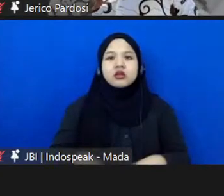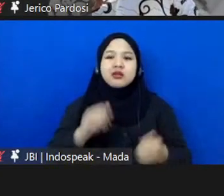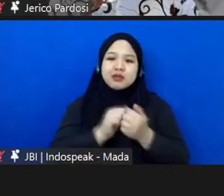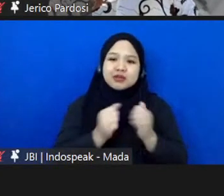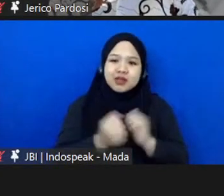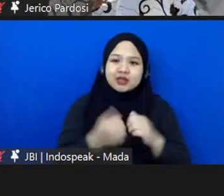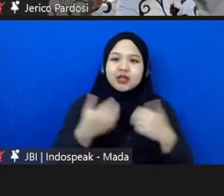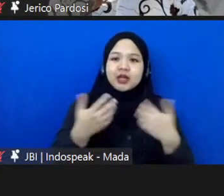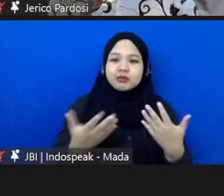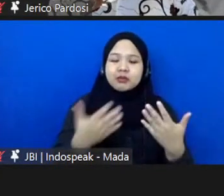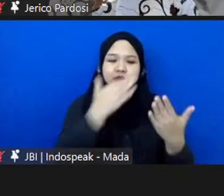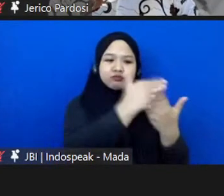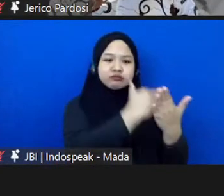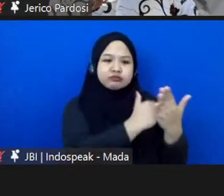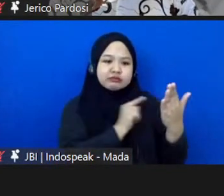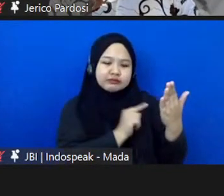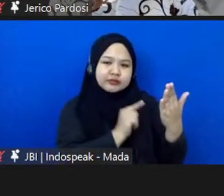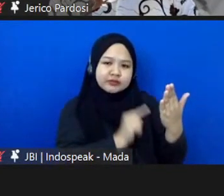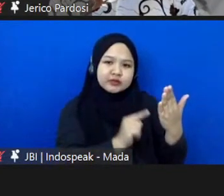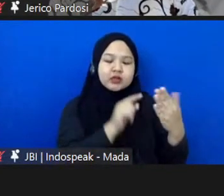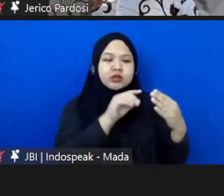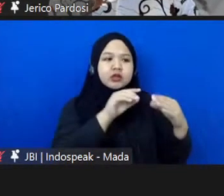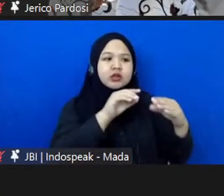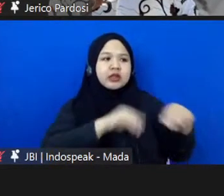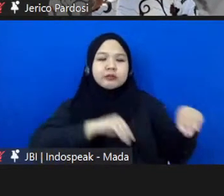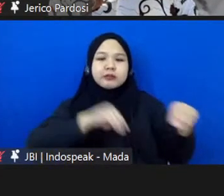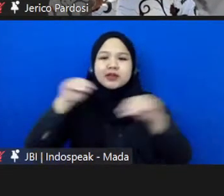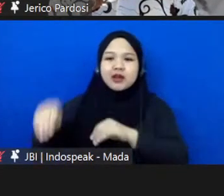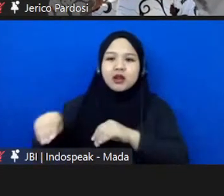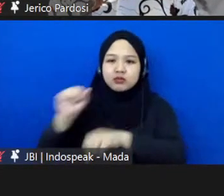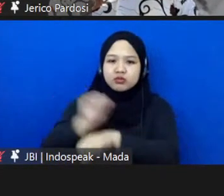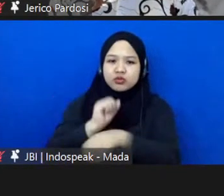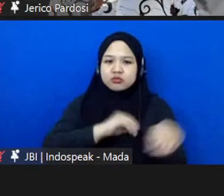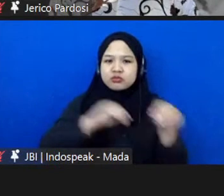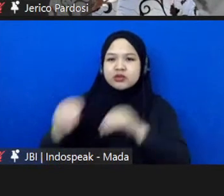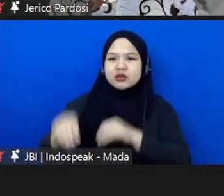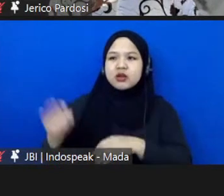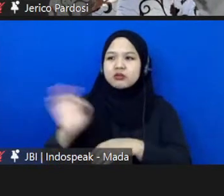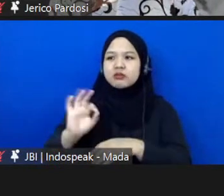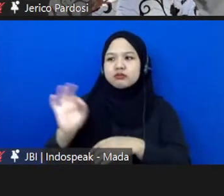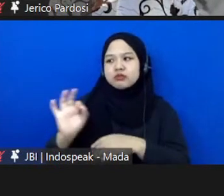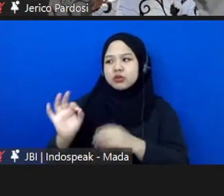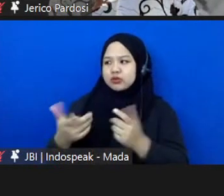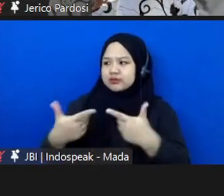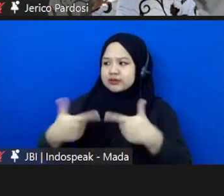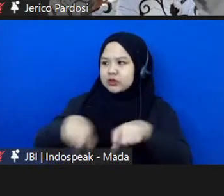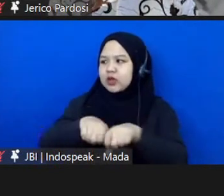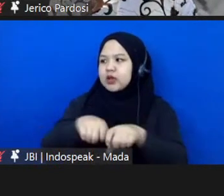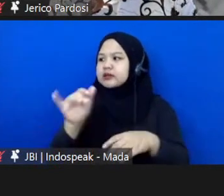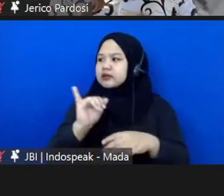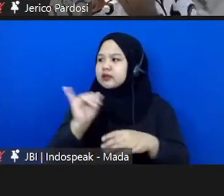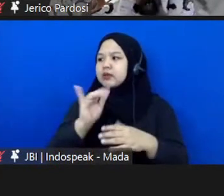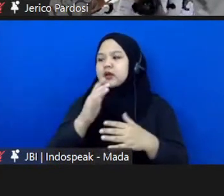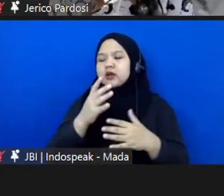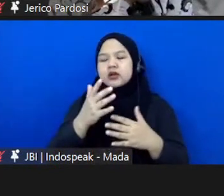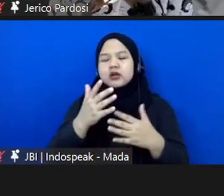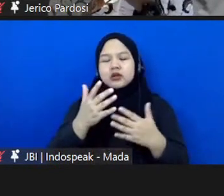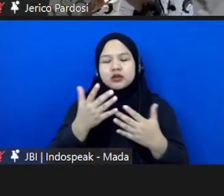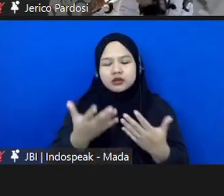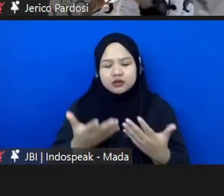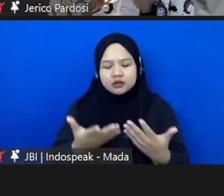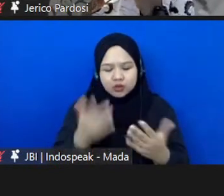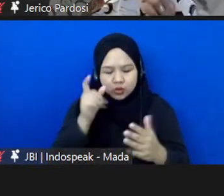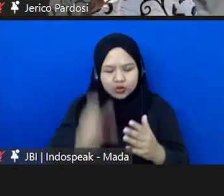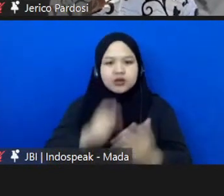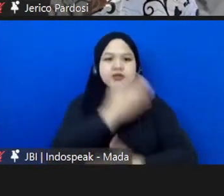the policy on labor migration has not responded to the rights of persons with disabilities. I think this is more of comments,